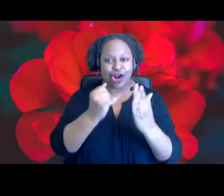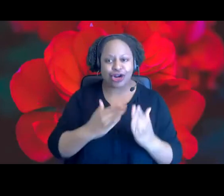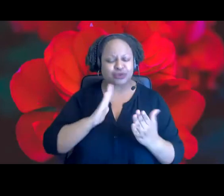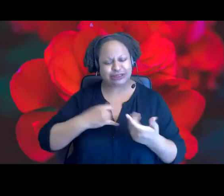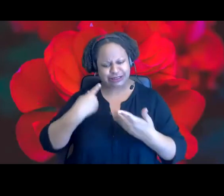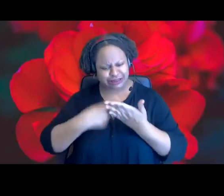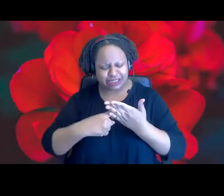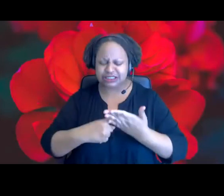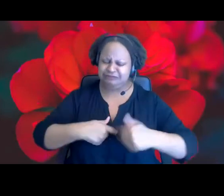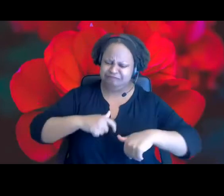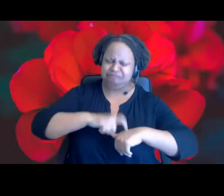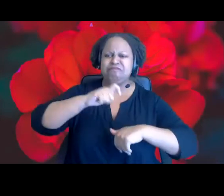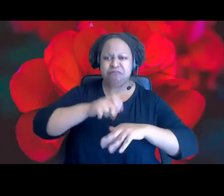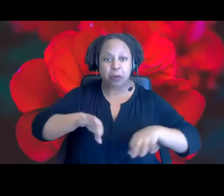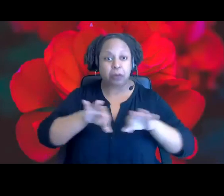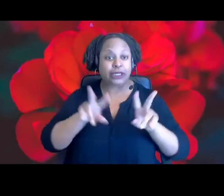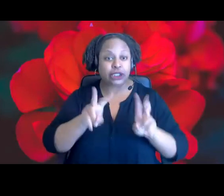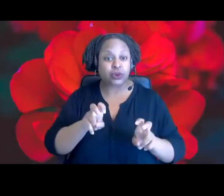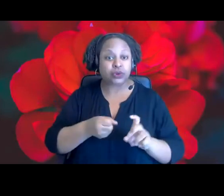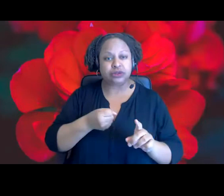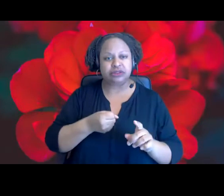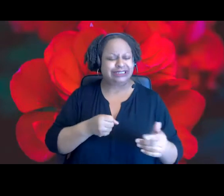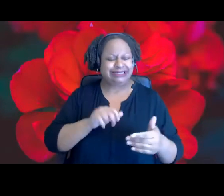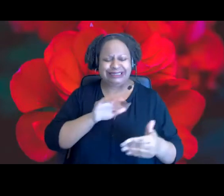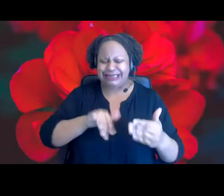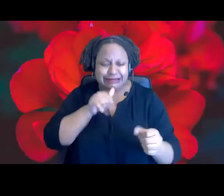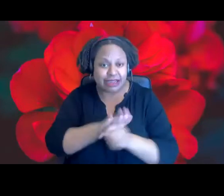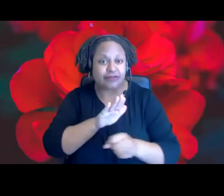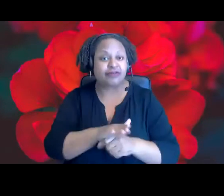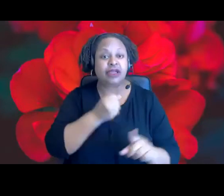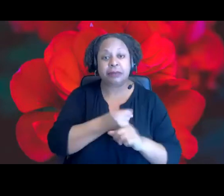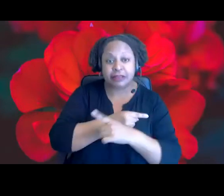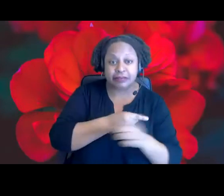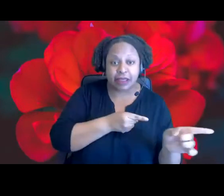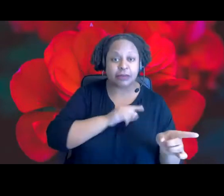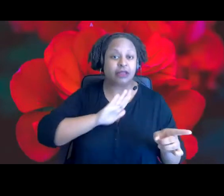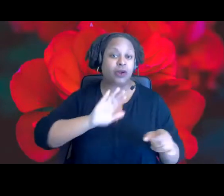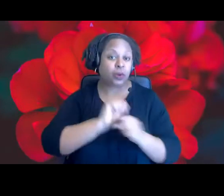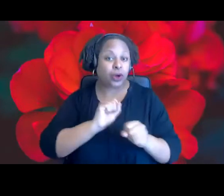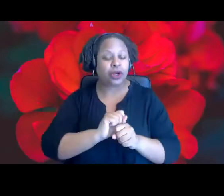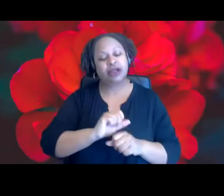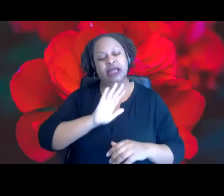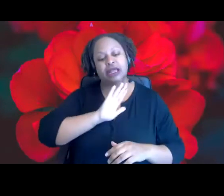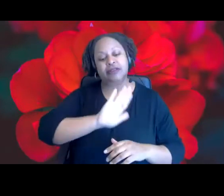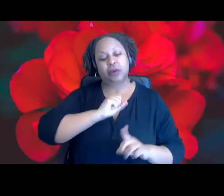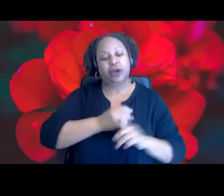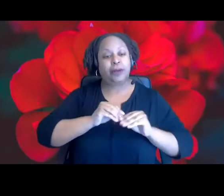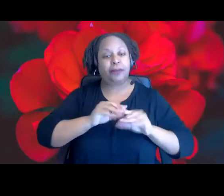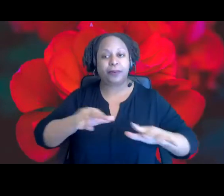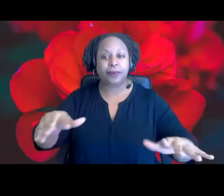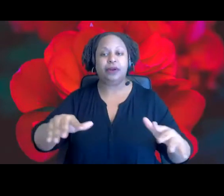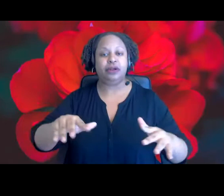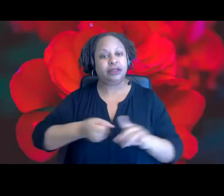and understudied issues that affect them, their practice, and the impact that their work has on audiences, consumers, and